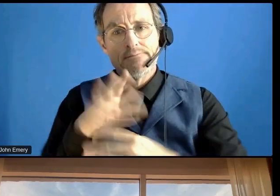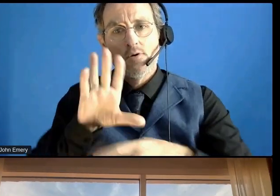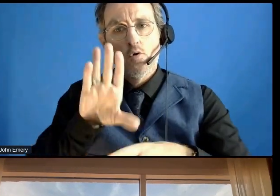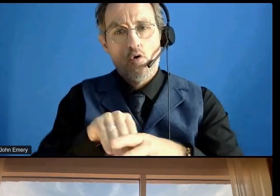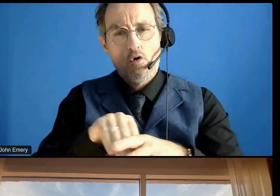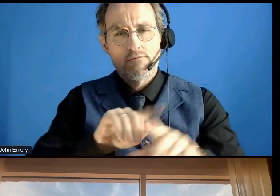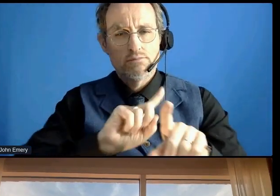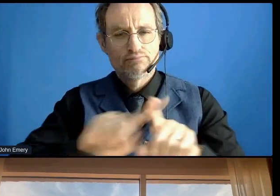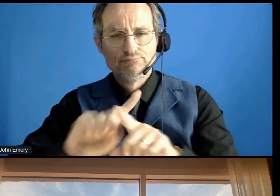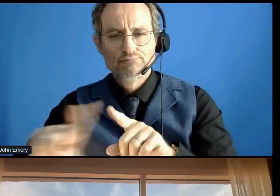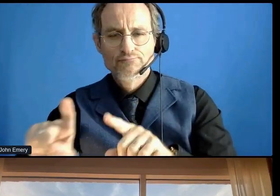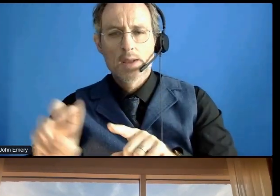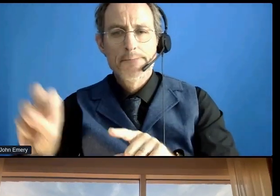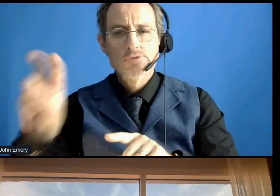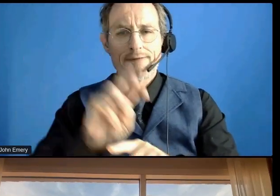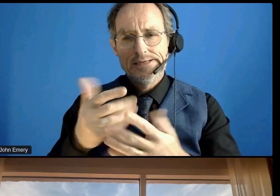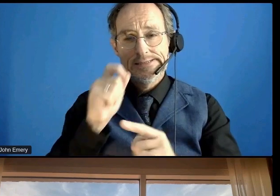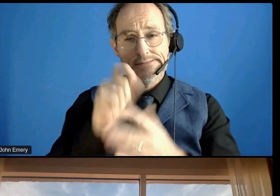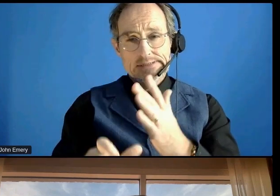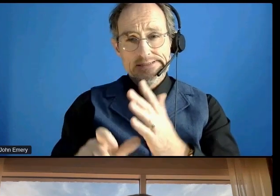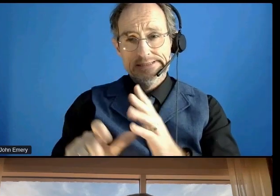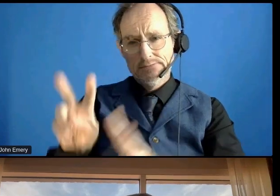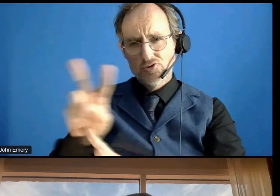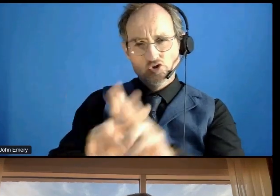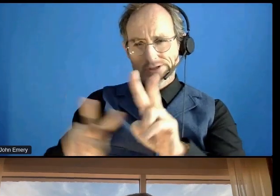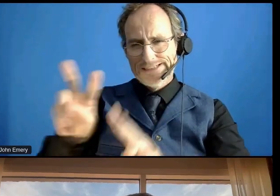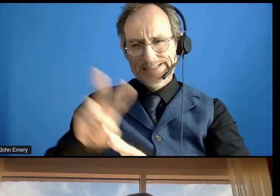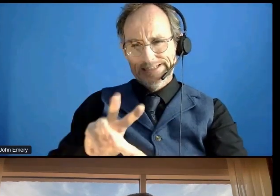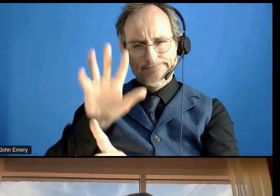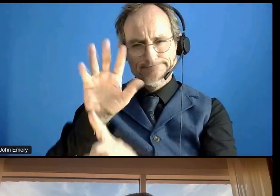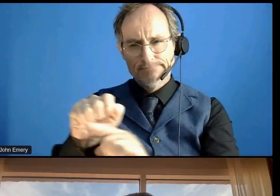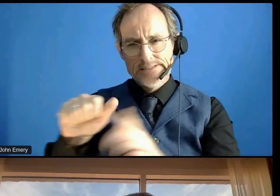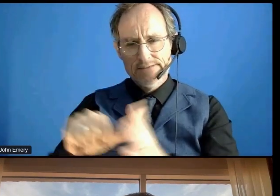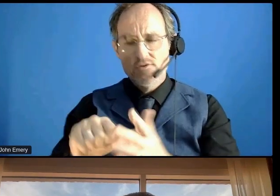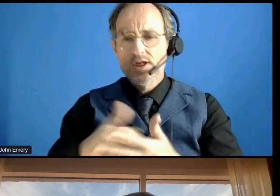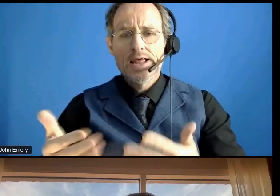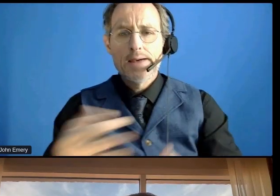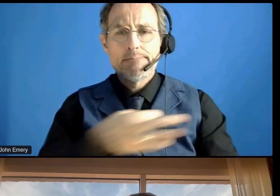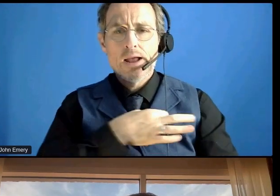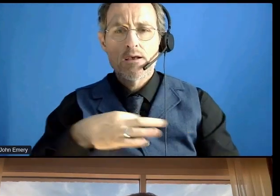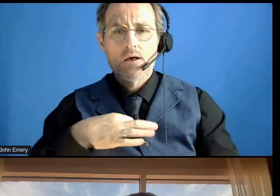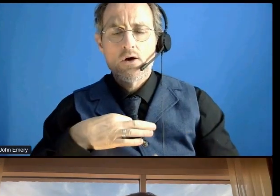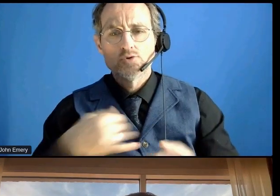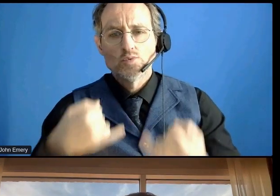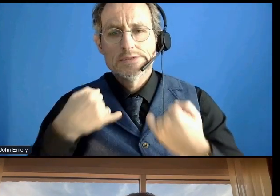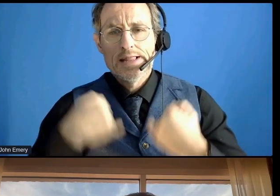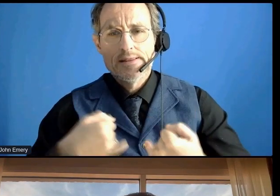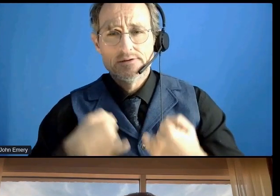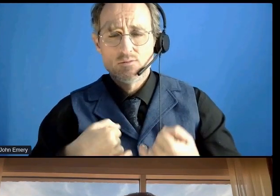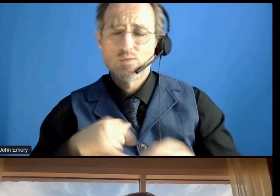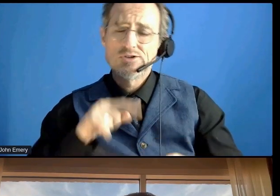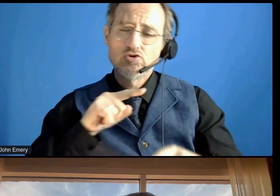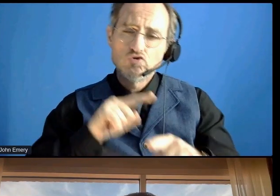that. Cool, thank you. So, Yeah, love to. Neha, I actually haven't heard you speak yet, so I just want to check that